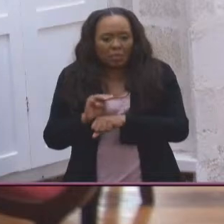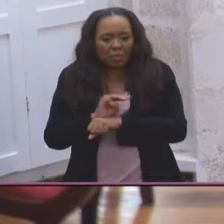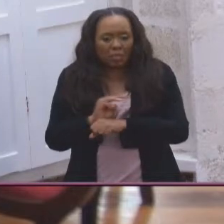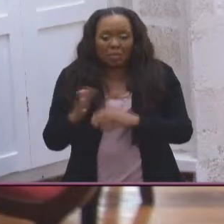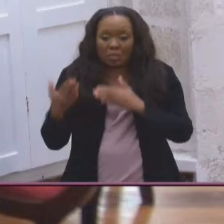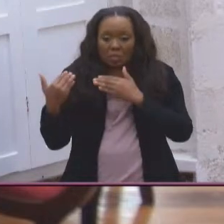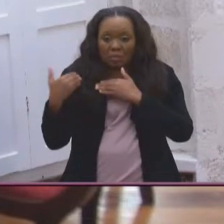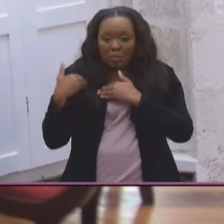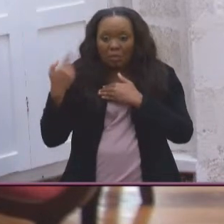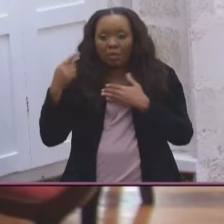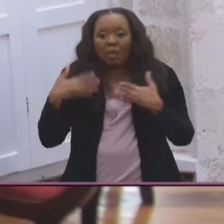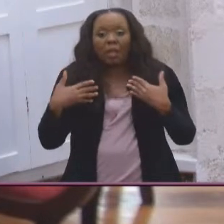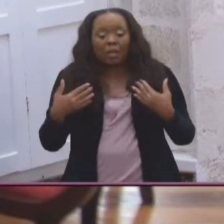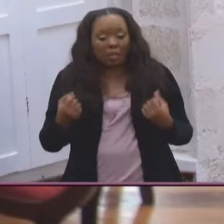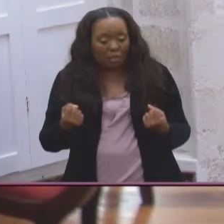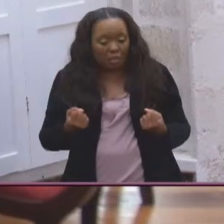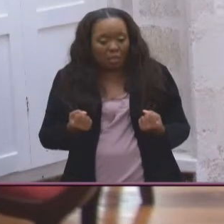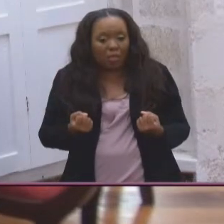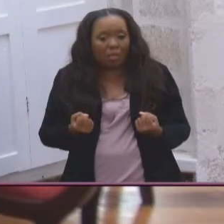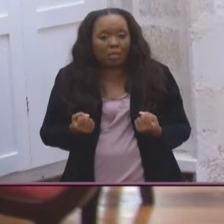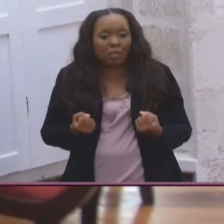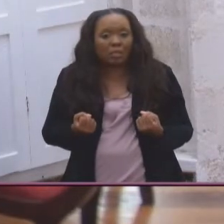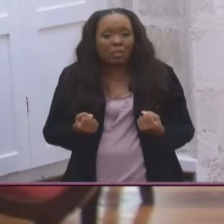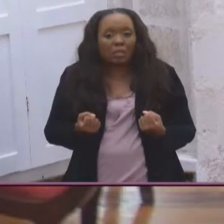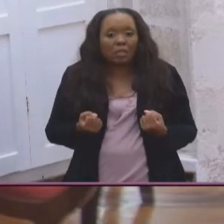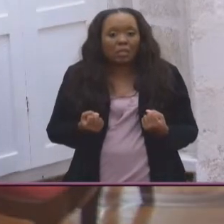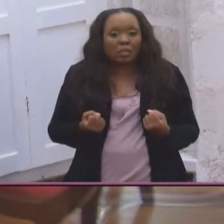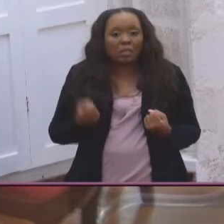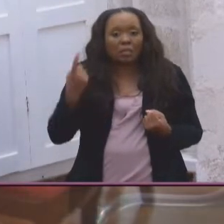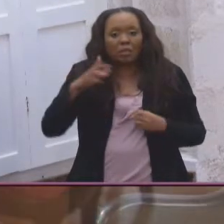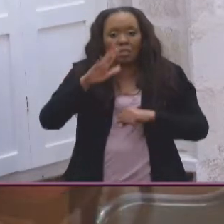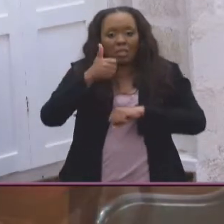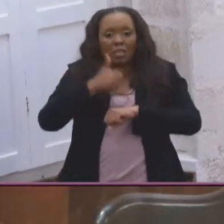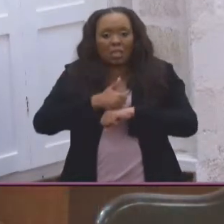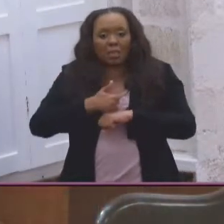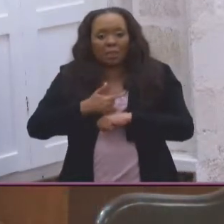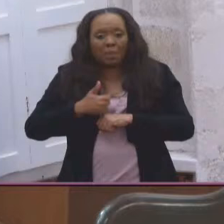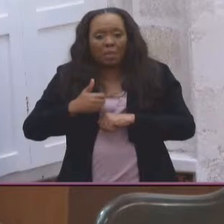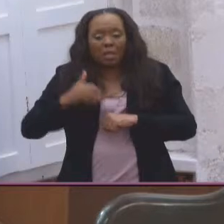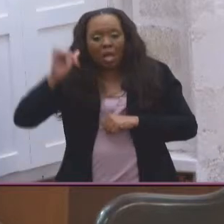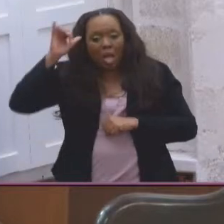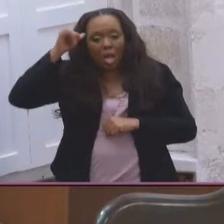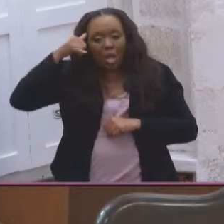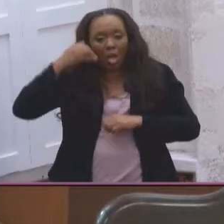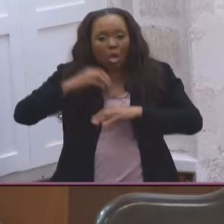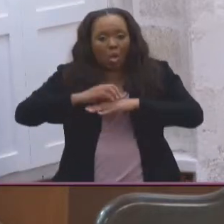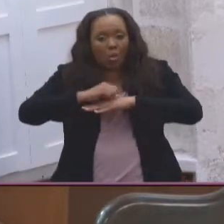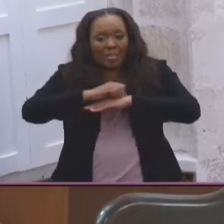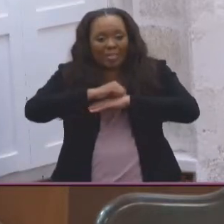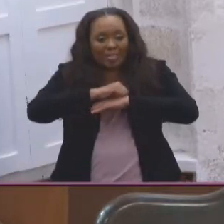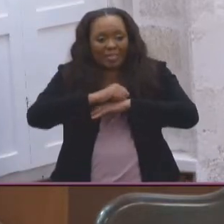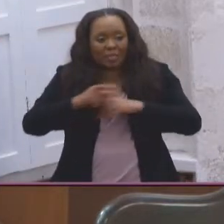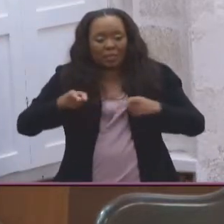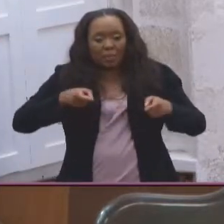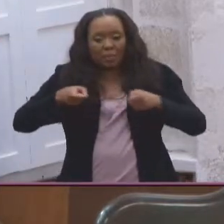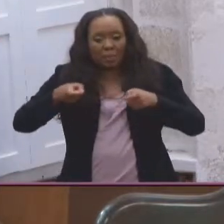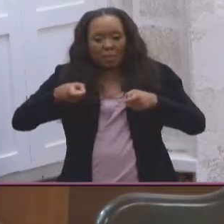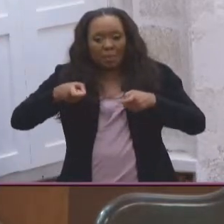the fortitude to set up the COVID management unit. And why am I saying this? A lot of